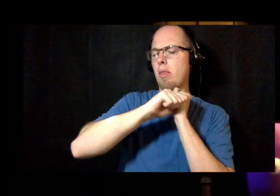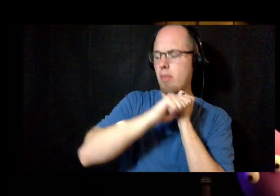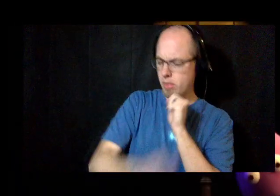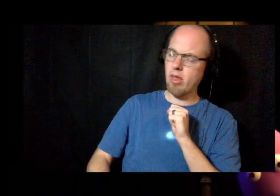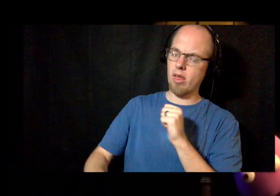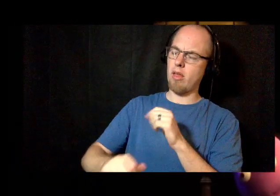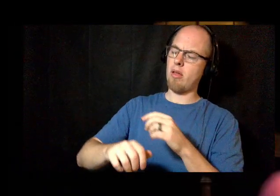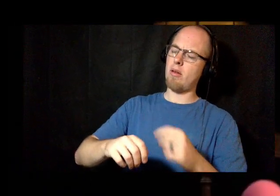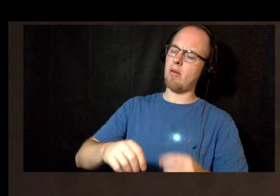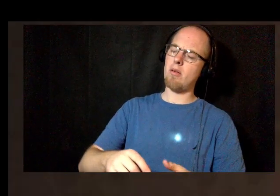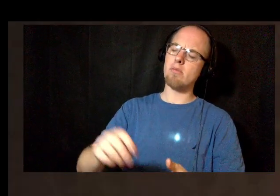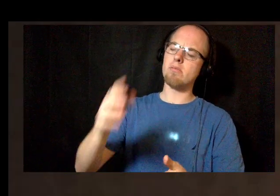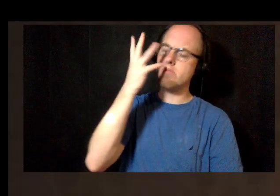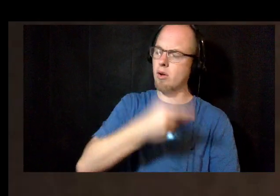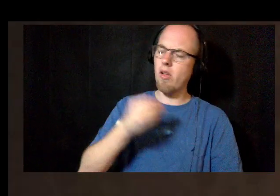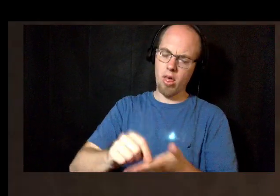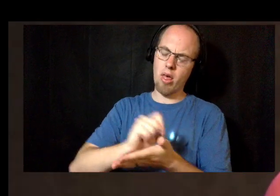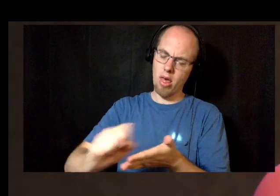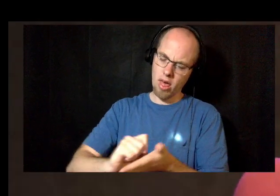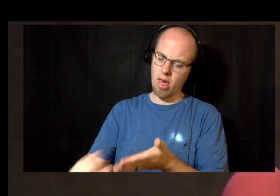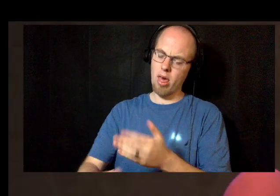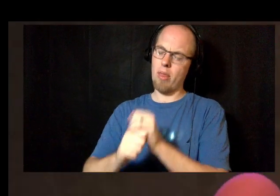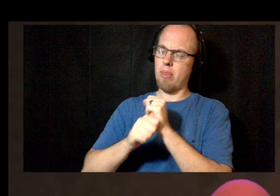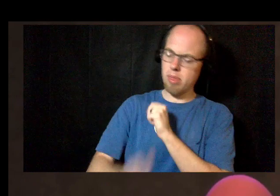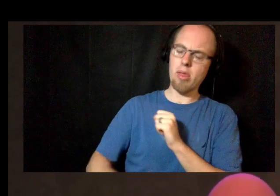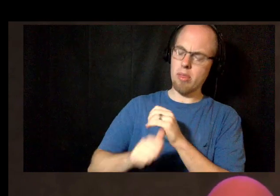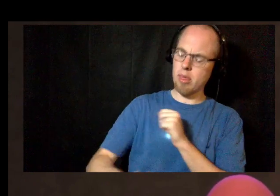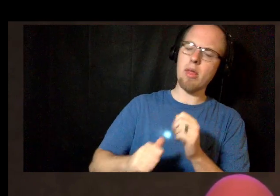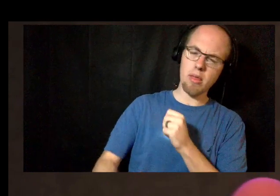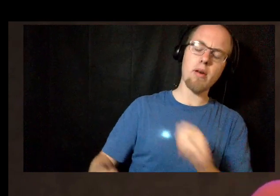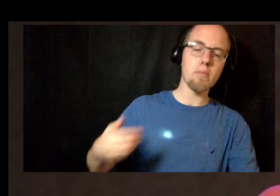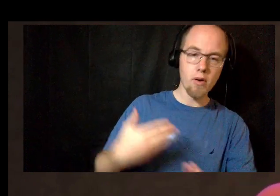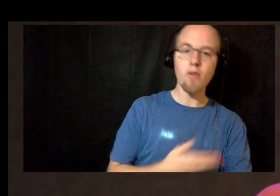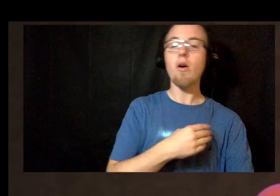beautiful sonnets and sonatas out of his asshole before brunch?